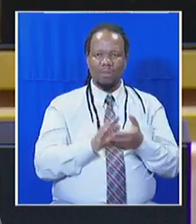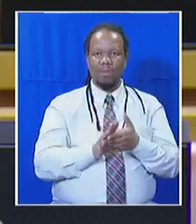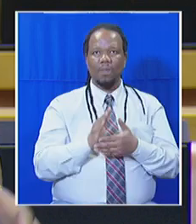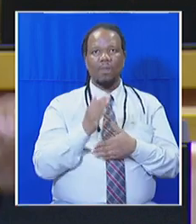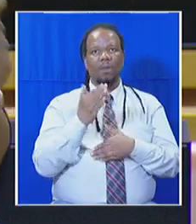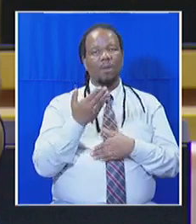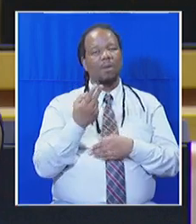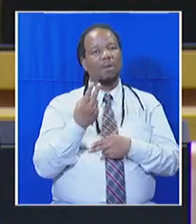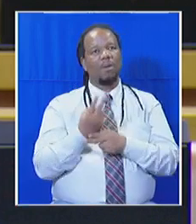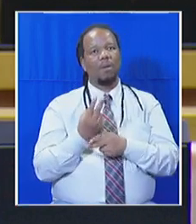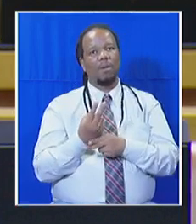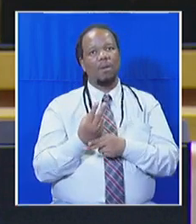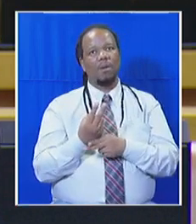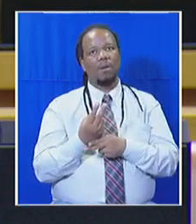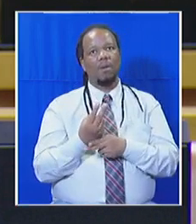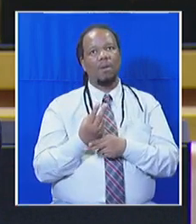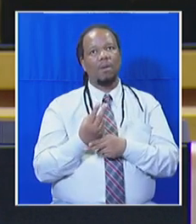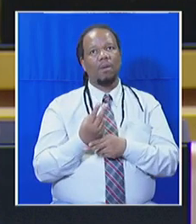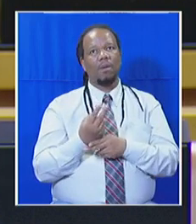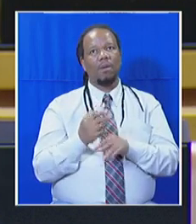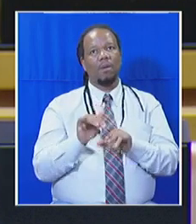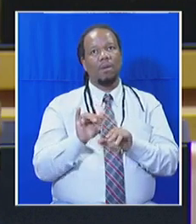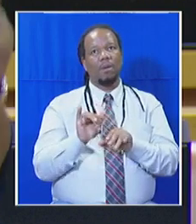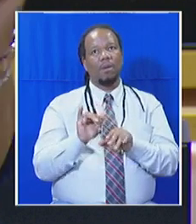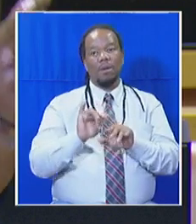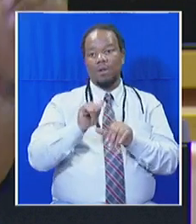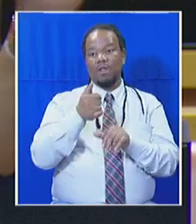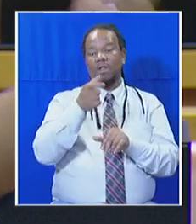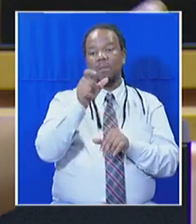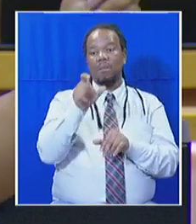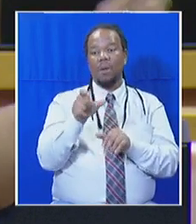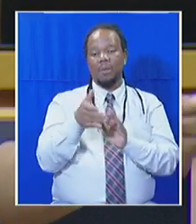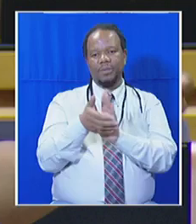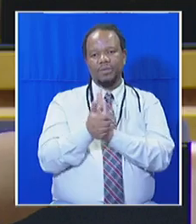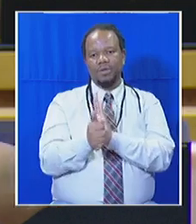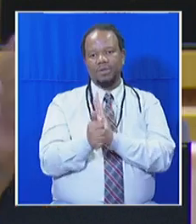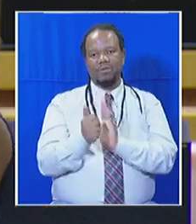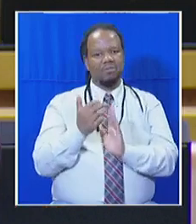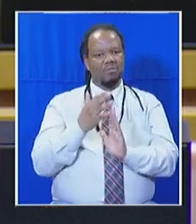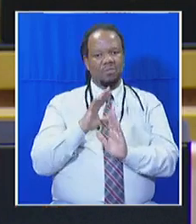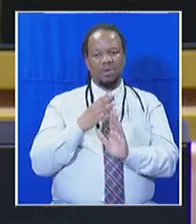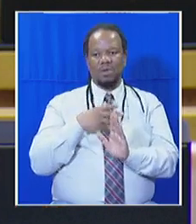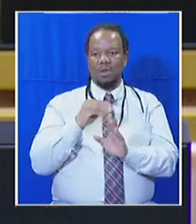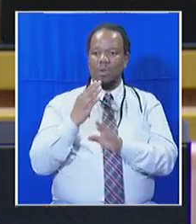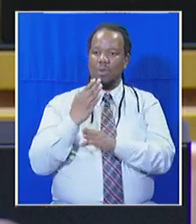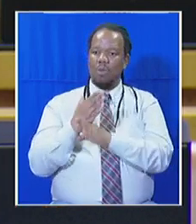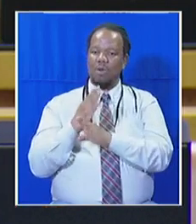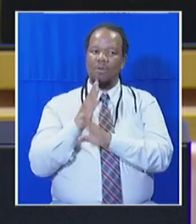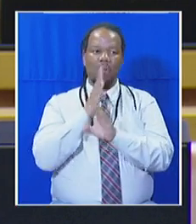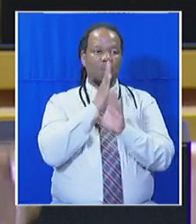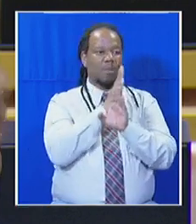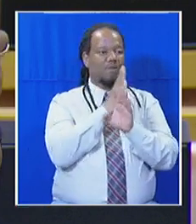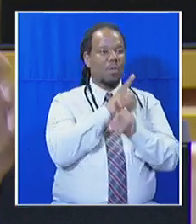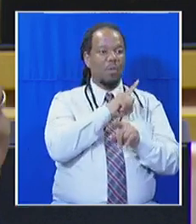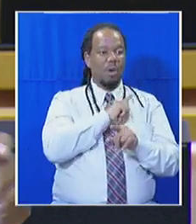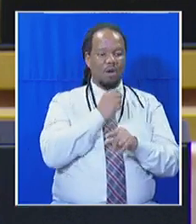also been the non-availability of those with skills opting to work for the private sector because of the financial